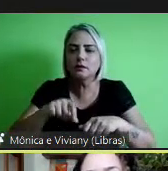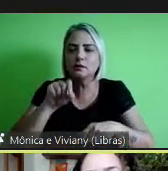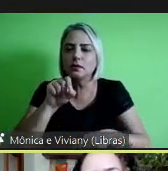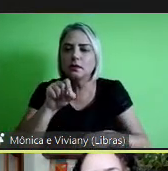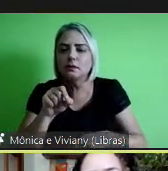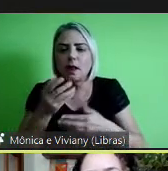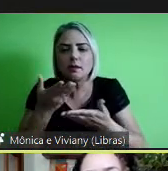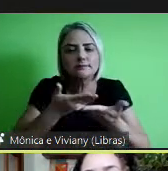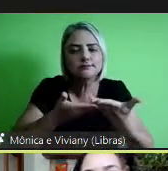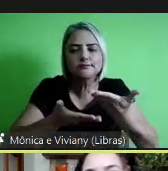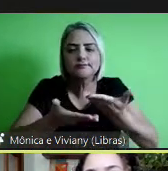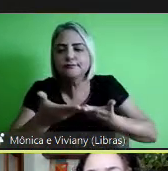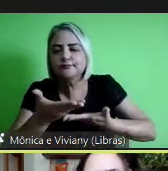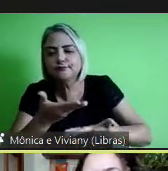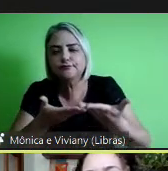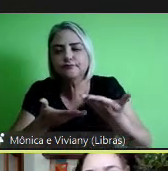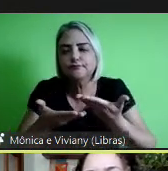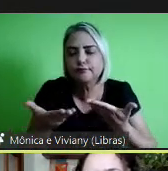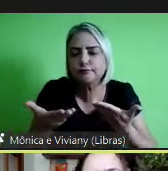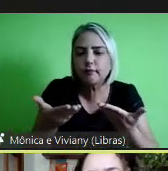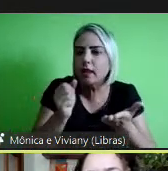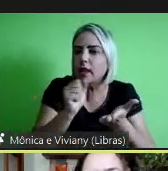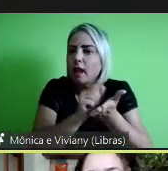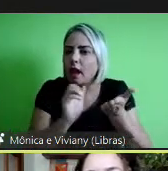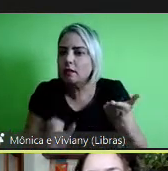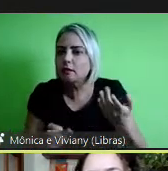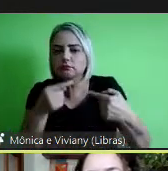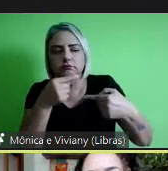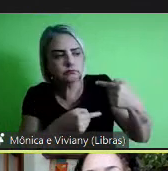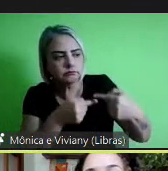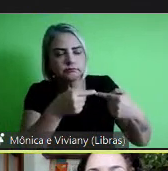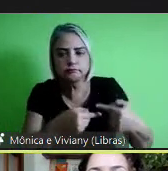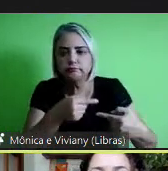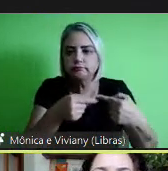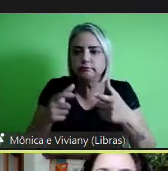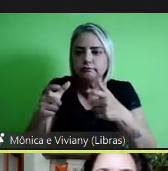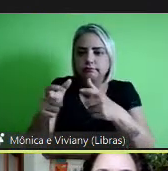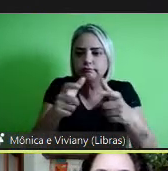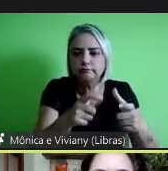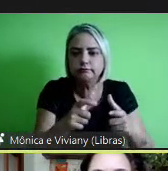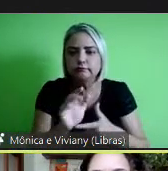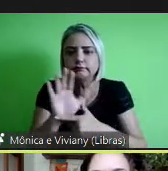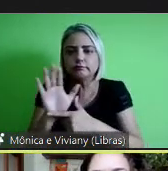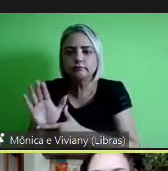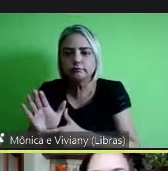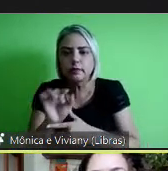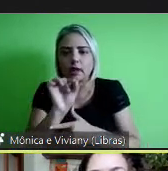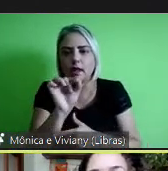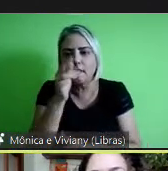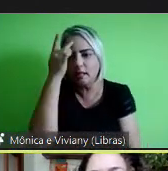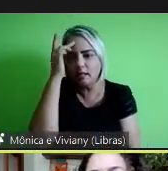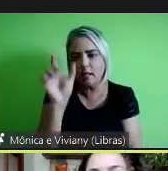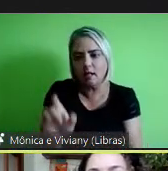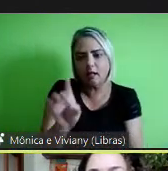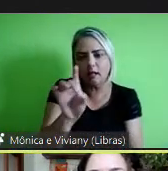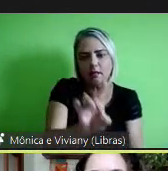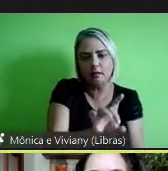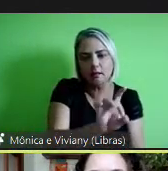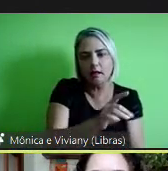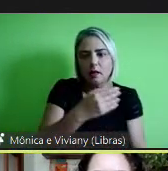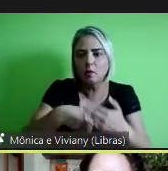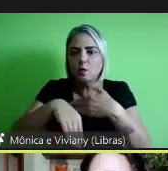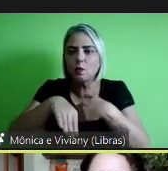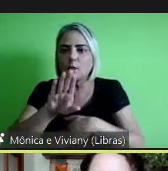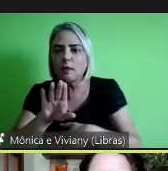this territory, what are the potential aspects for articulation of public policies in a local aspect to collaborate with